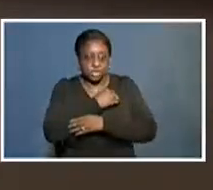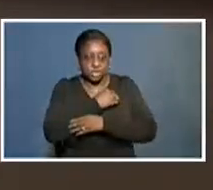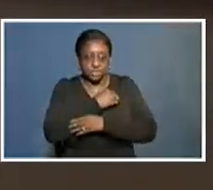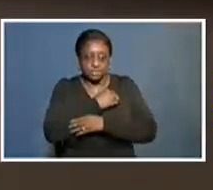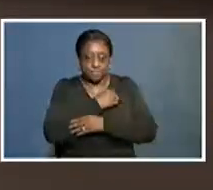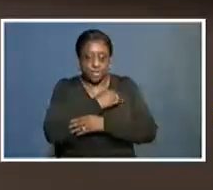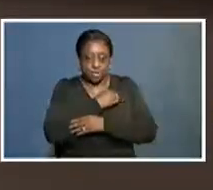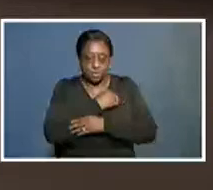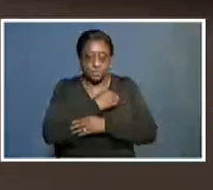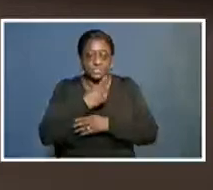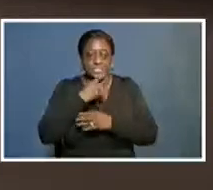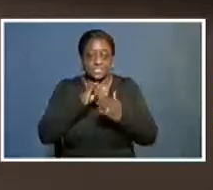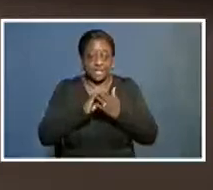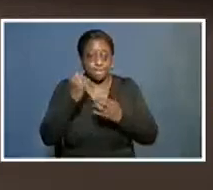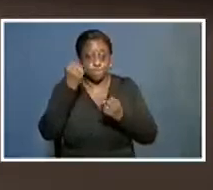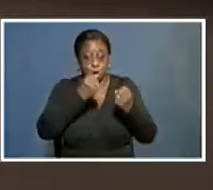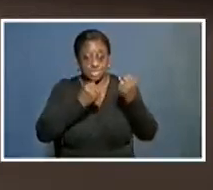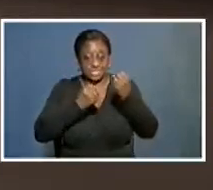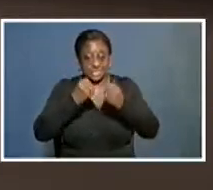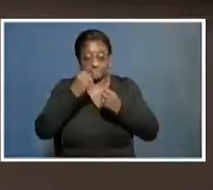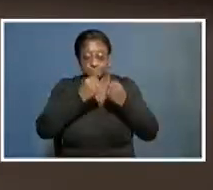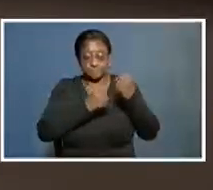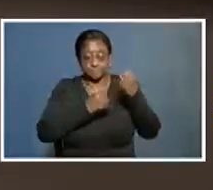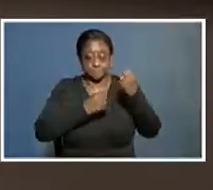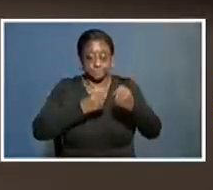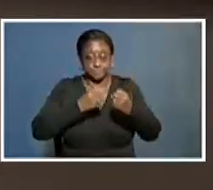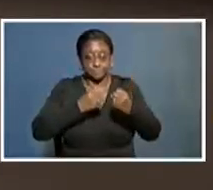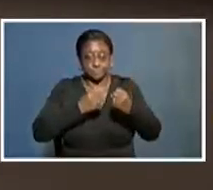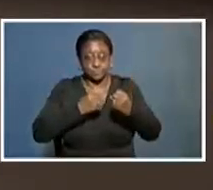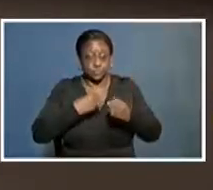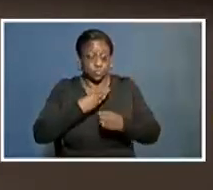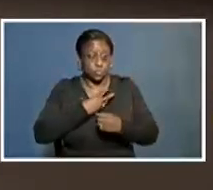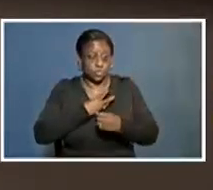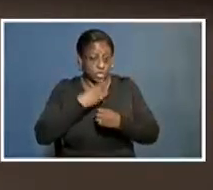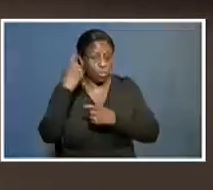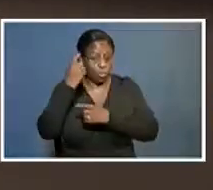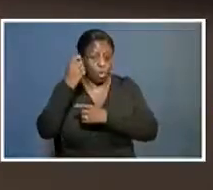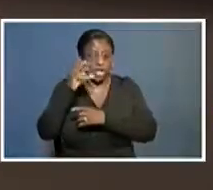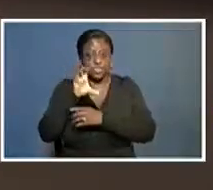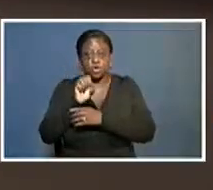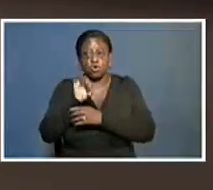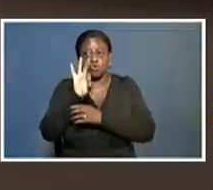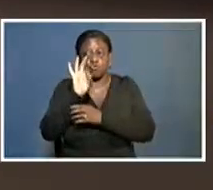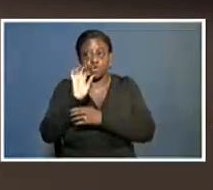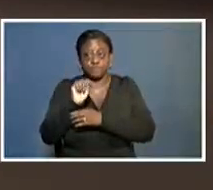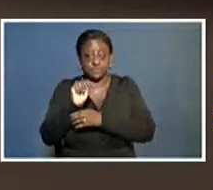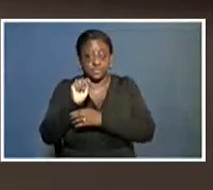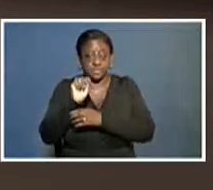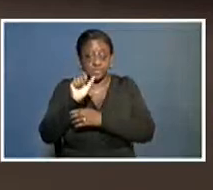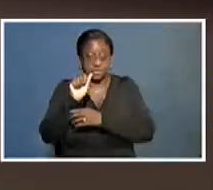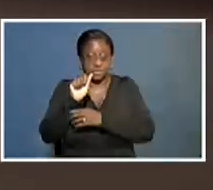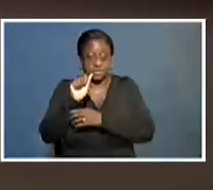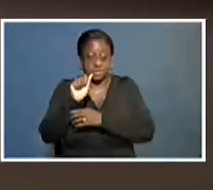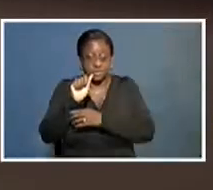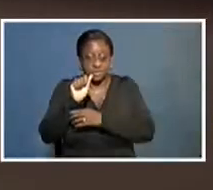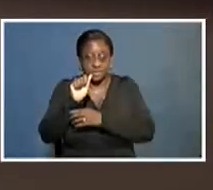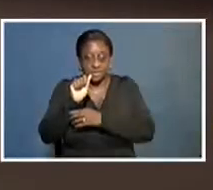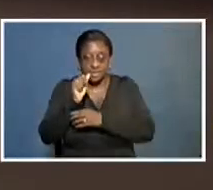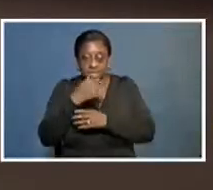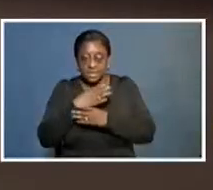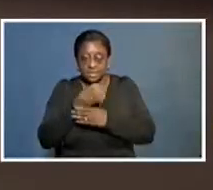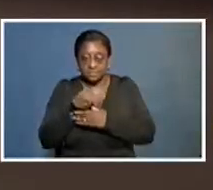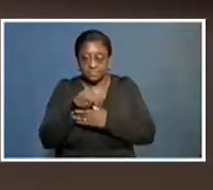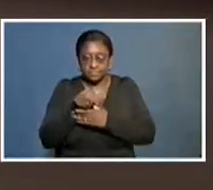At that time in boxing, actually, we won the Griffiths one time, I remember that,